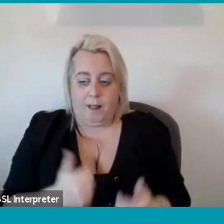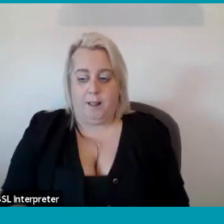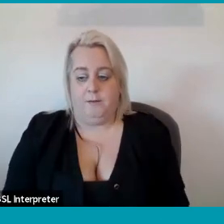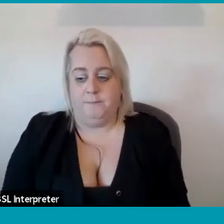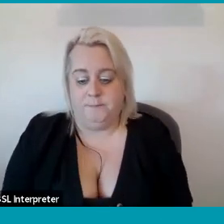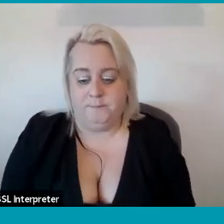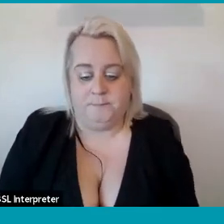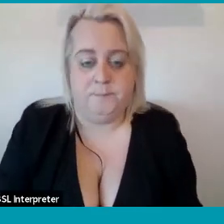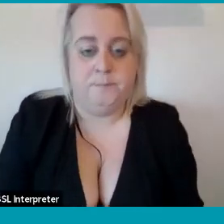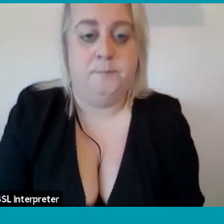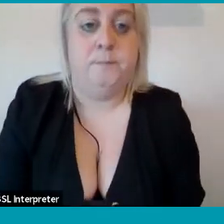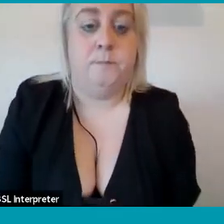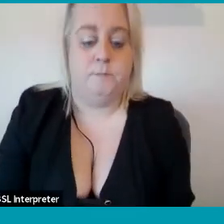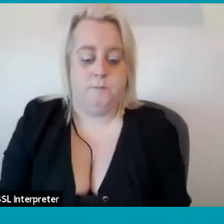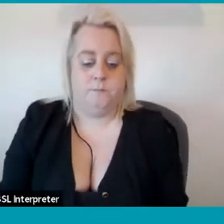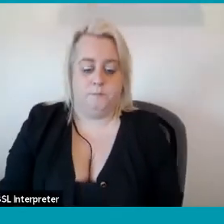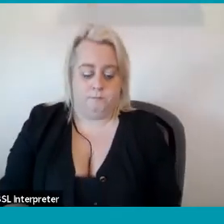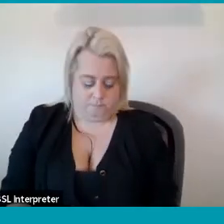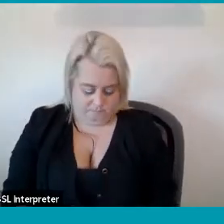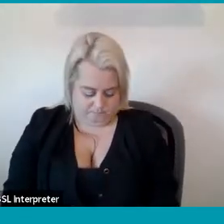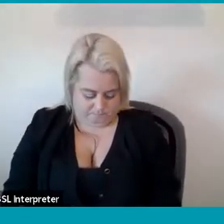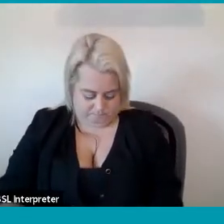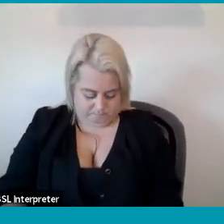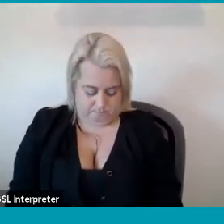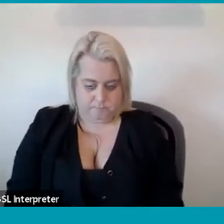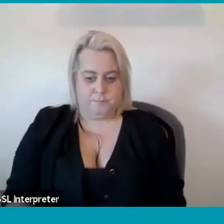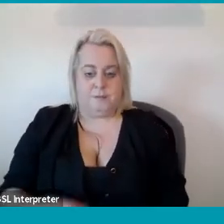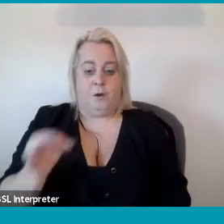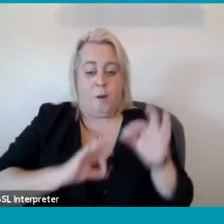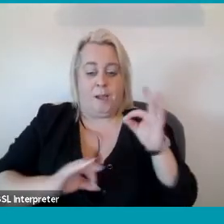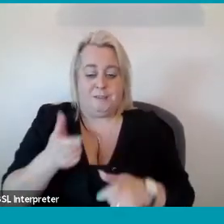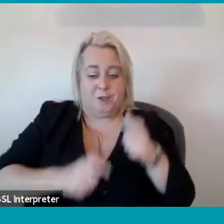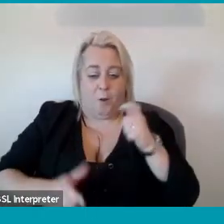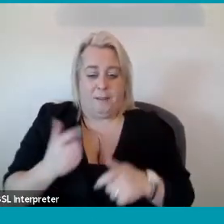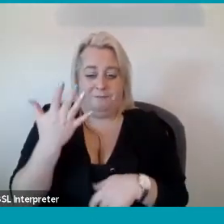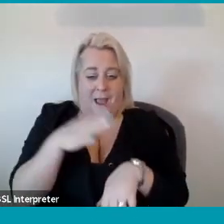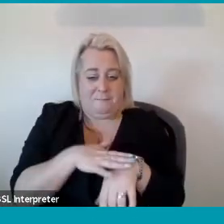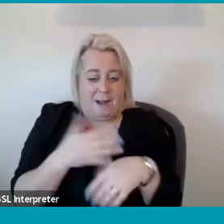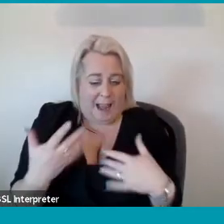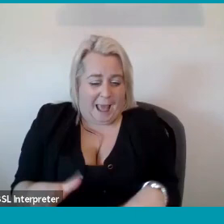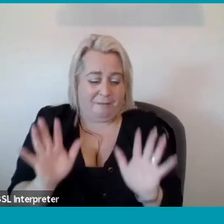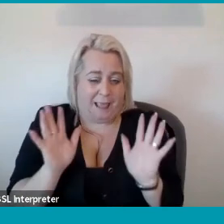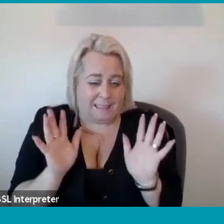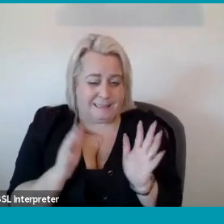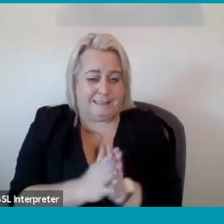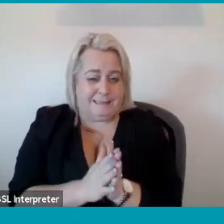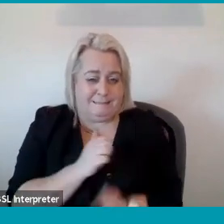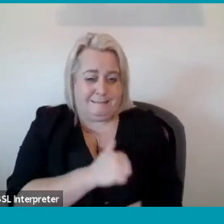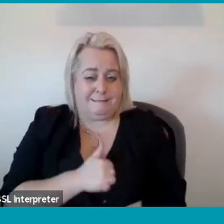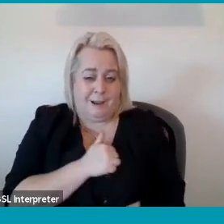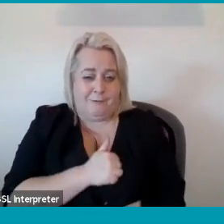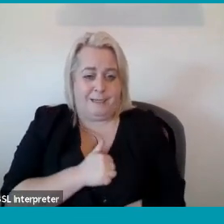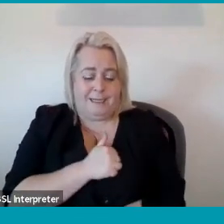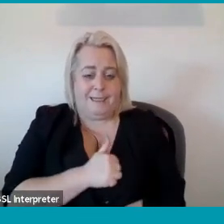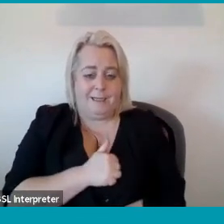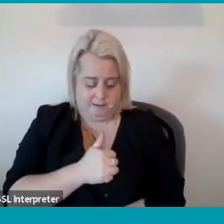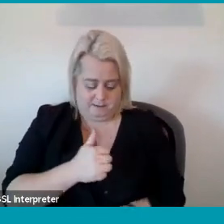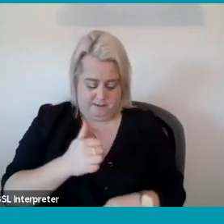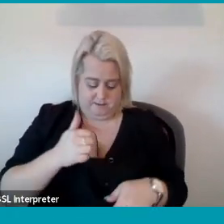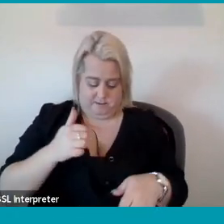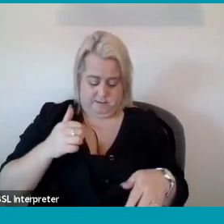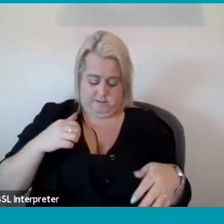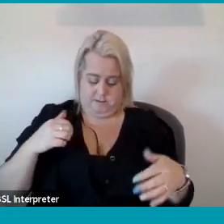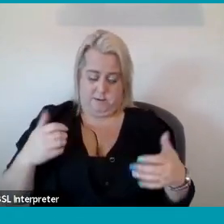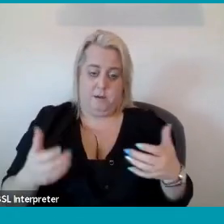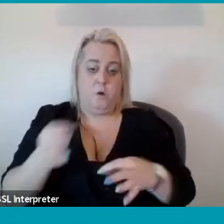if you have any questions or comments, we've only got 5 minutes, so we haven't got a long time for this. But any questions or comments that you have,